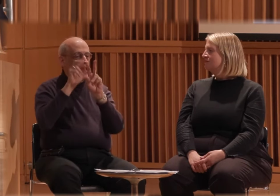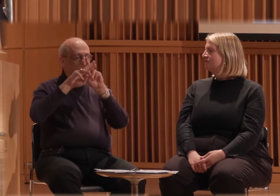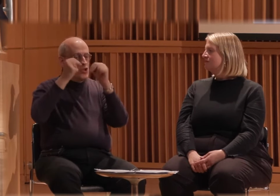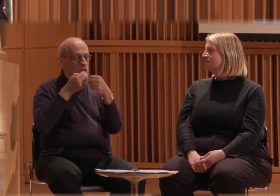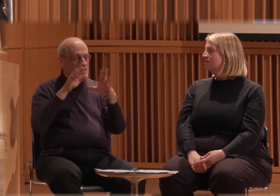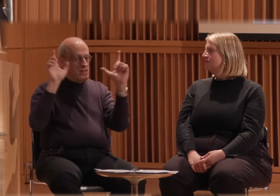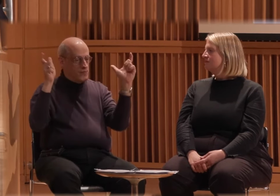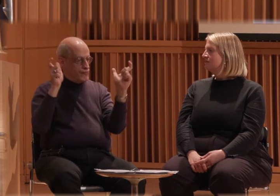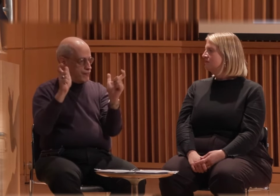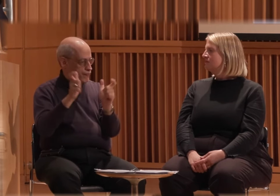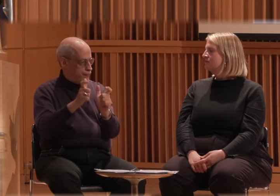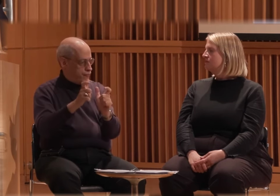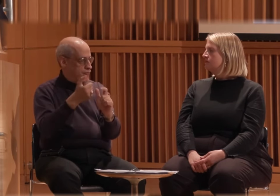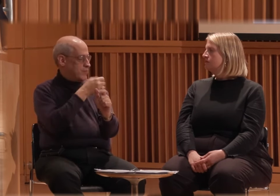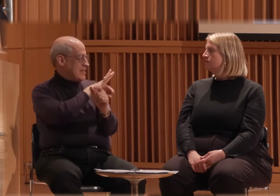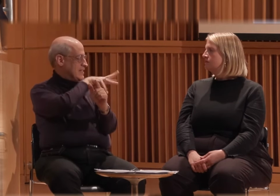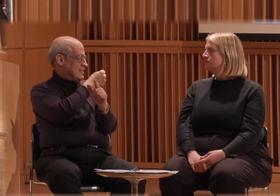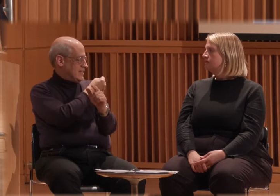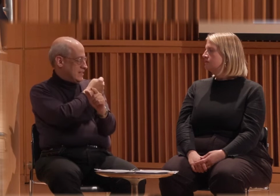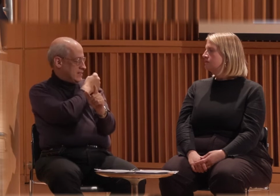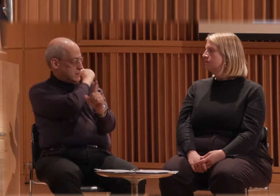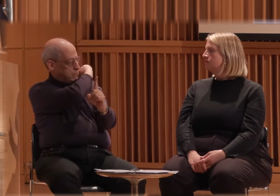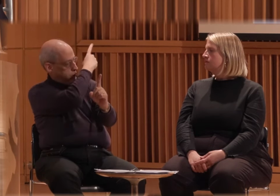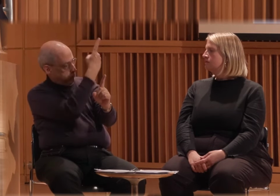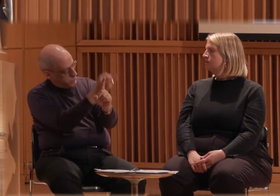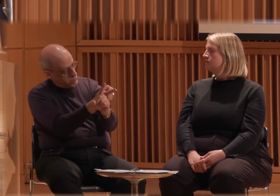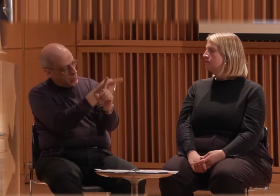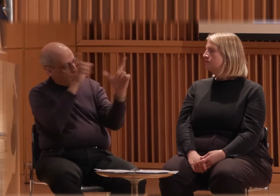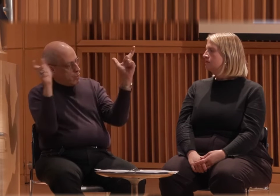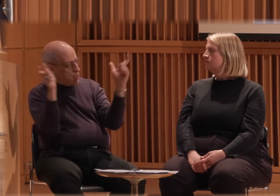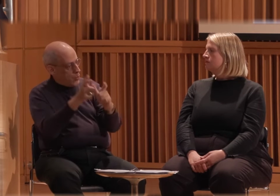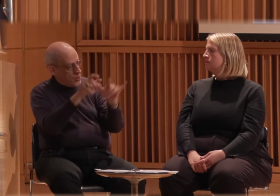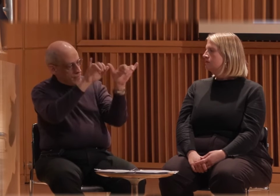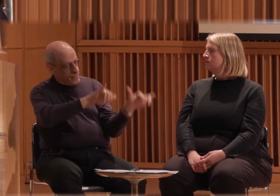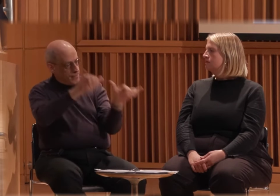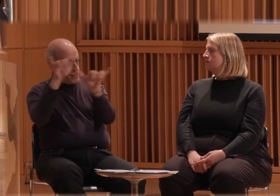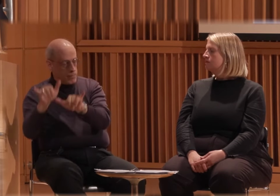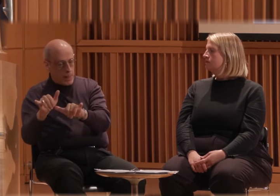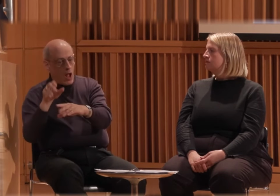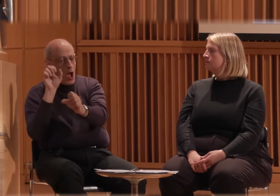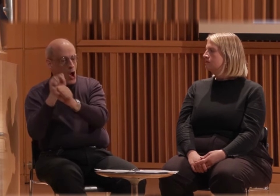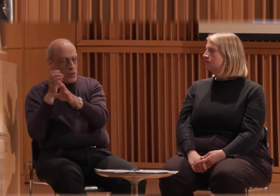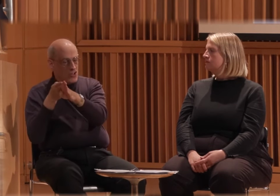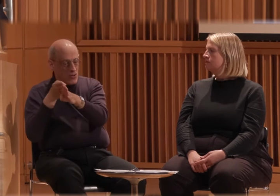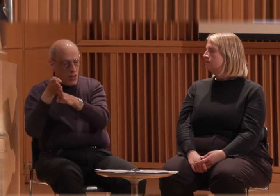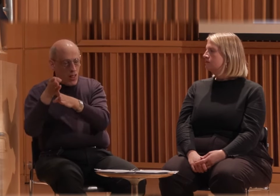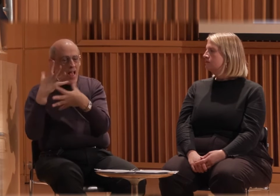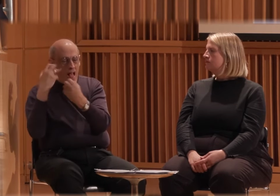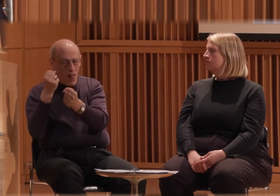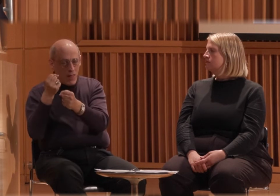really since I would say the 1960s or so, that has been paralleled by a decline in occupational health